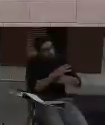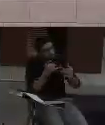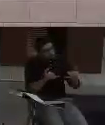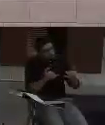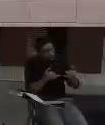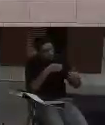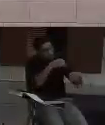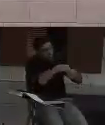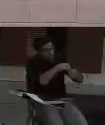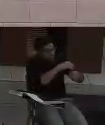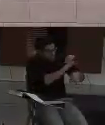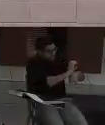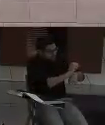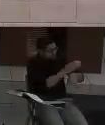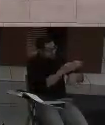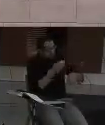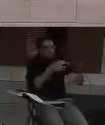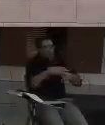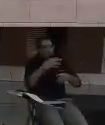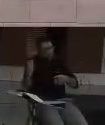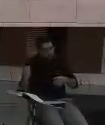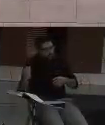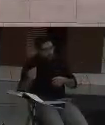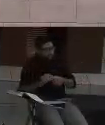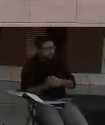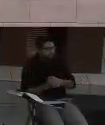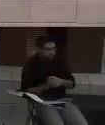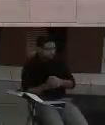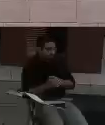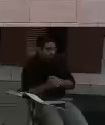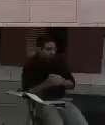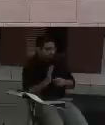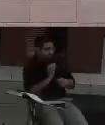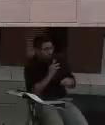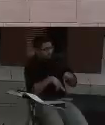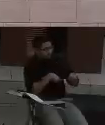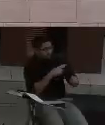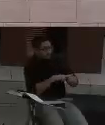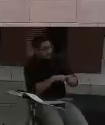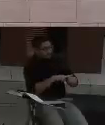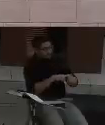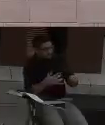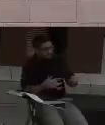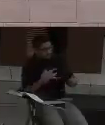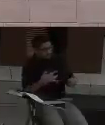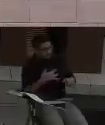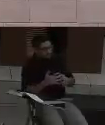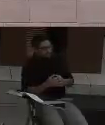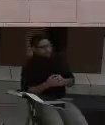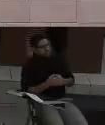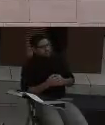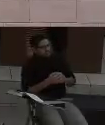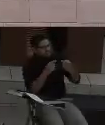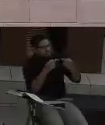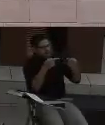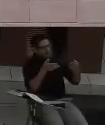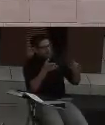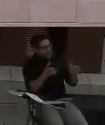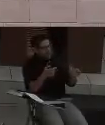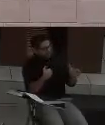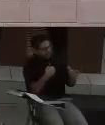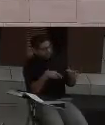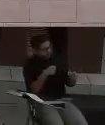out there. It's going against our natural instincts, and yet that is the call of